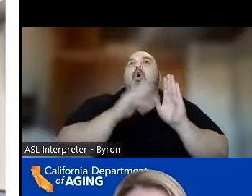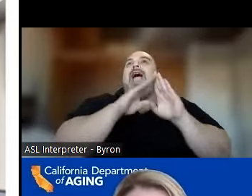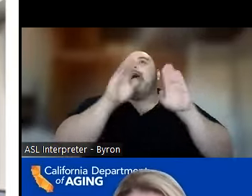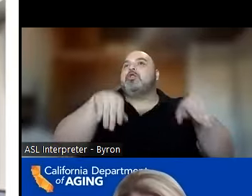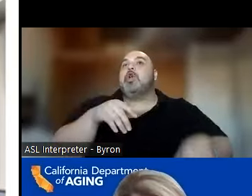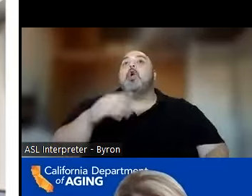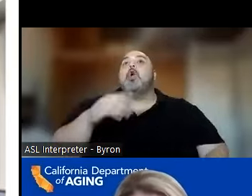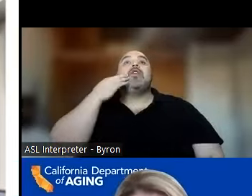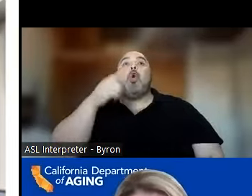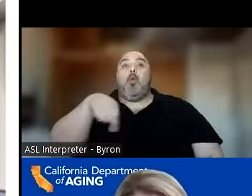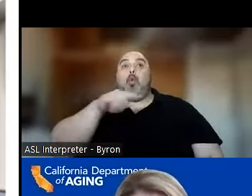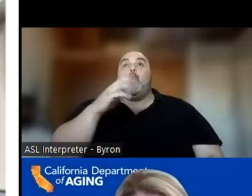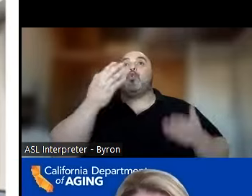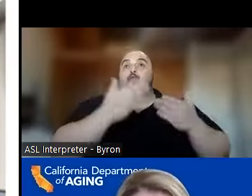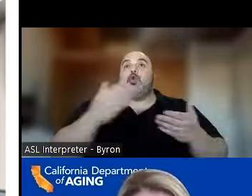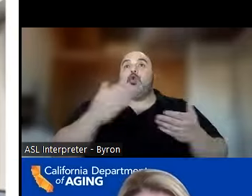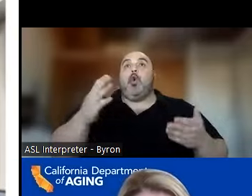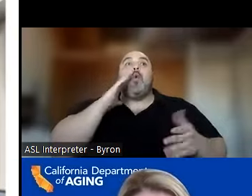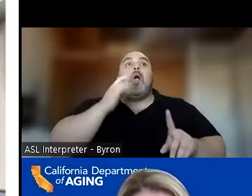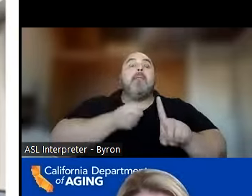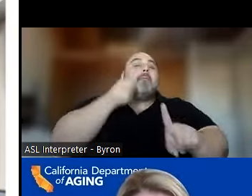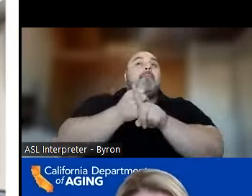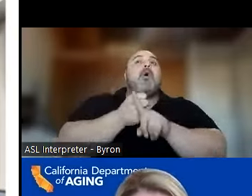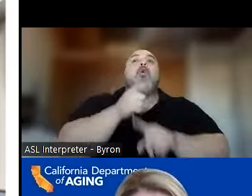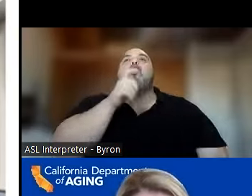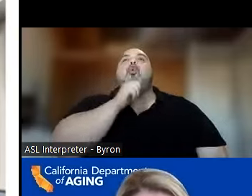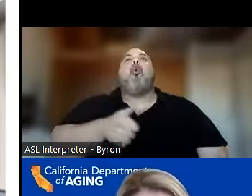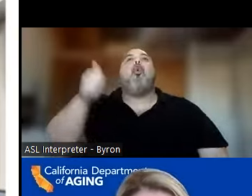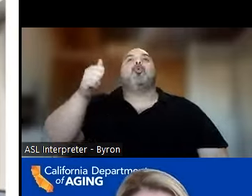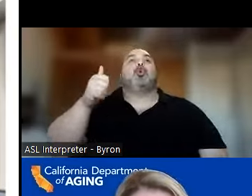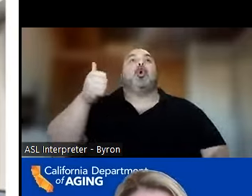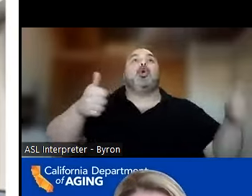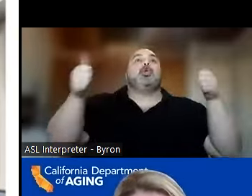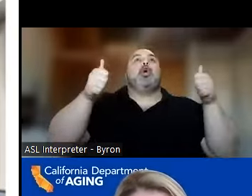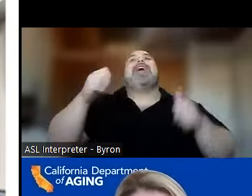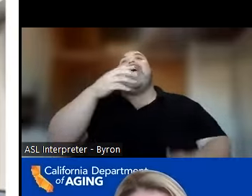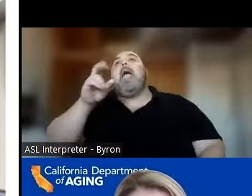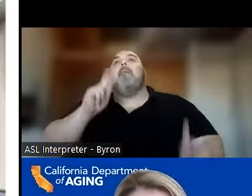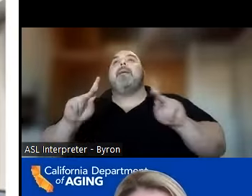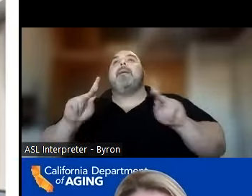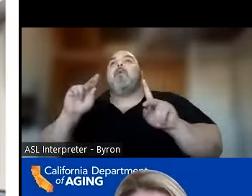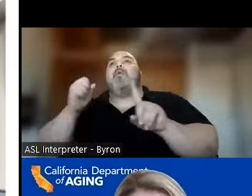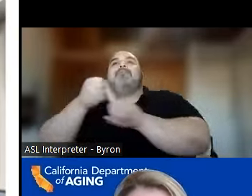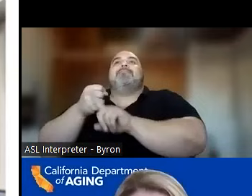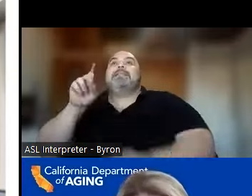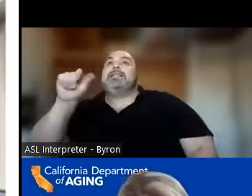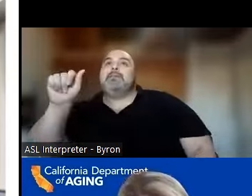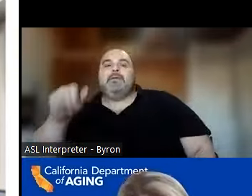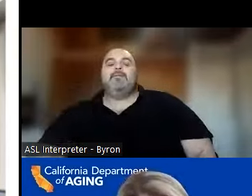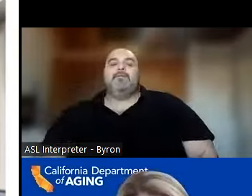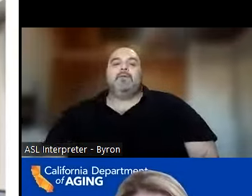resources will and do impact older adults and people with disabilities. Second is focusing